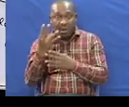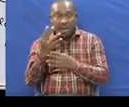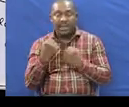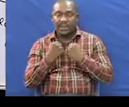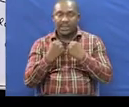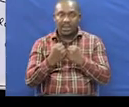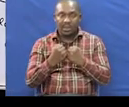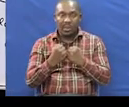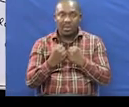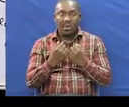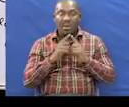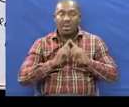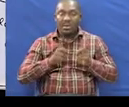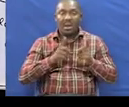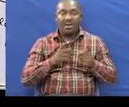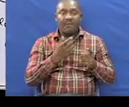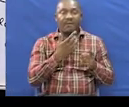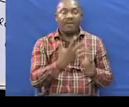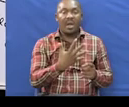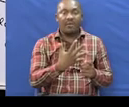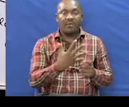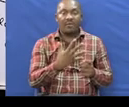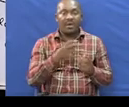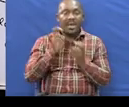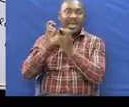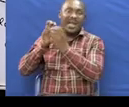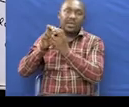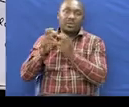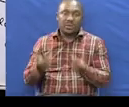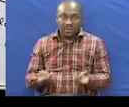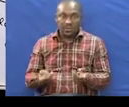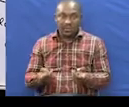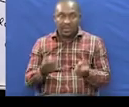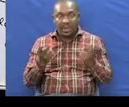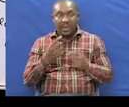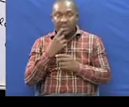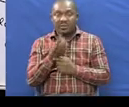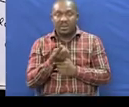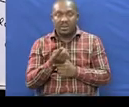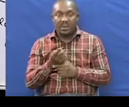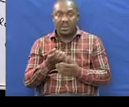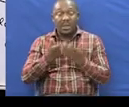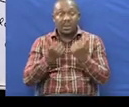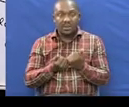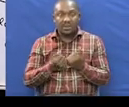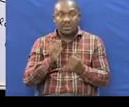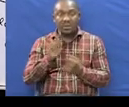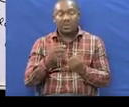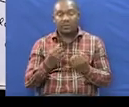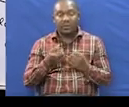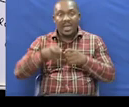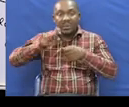there is due to extra stability of half-filled d orbital. So d5 electrons is